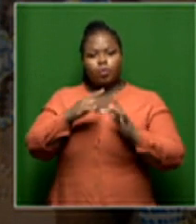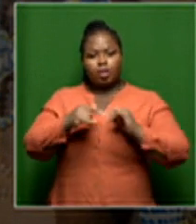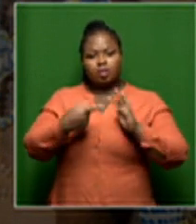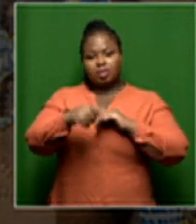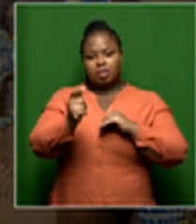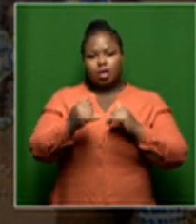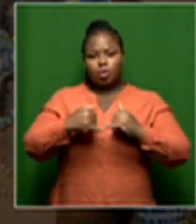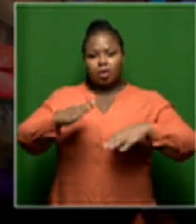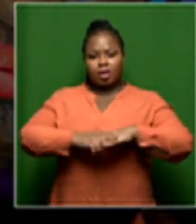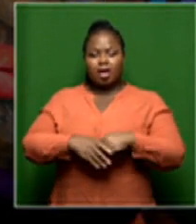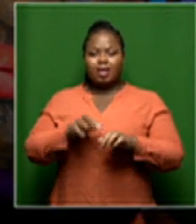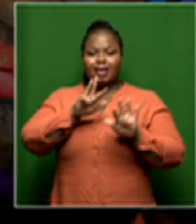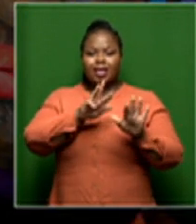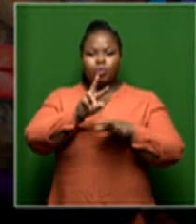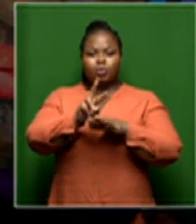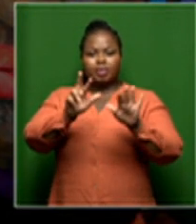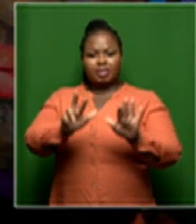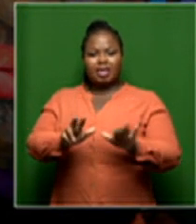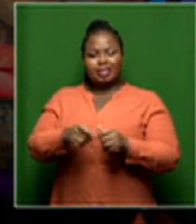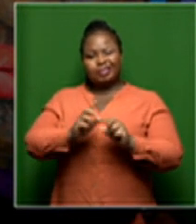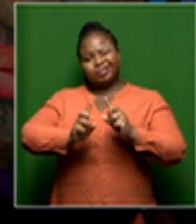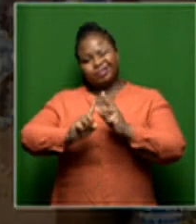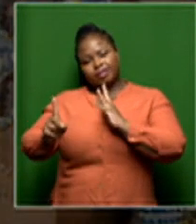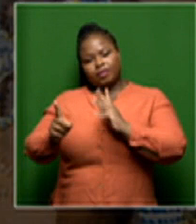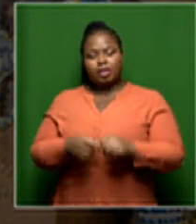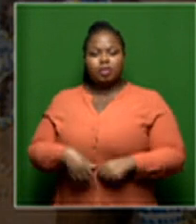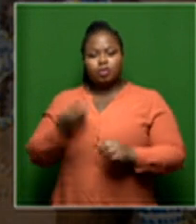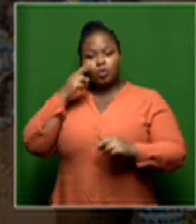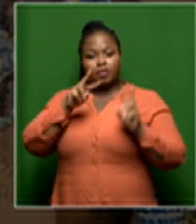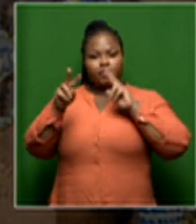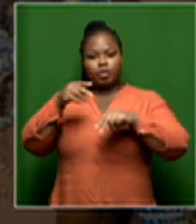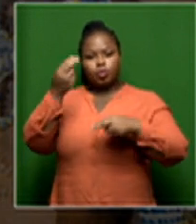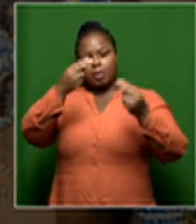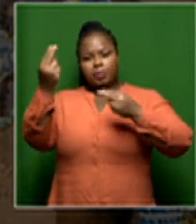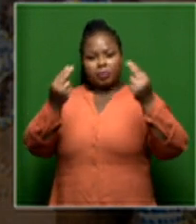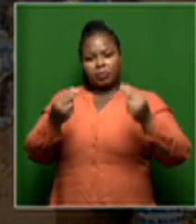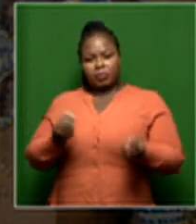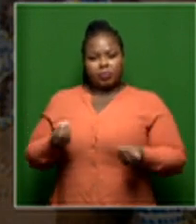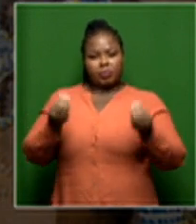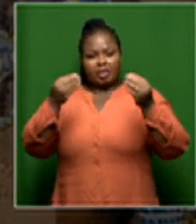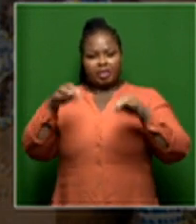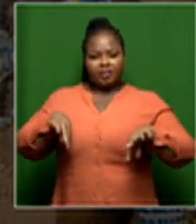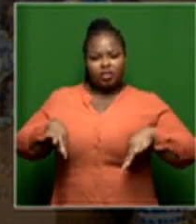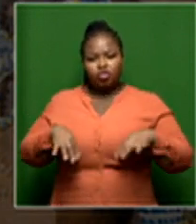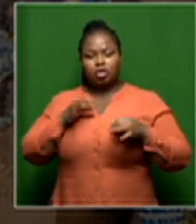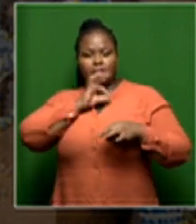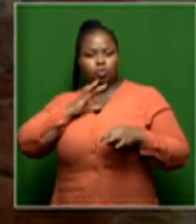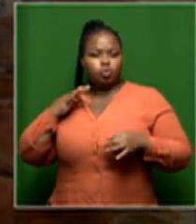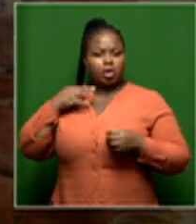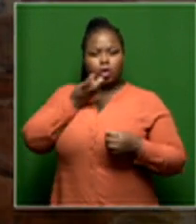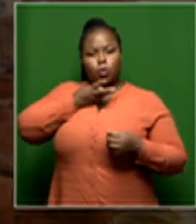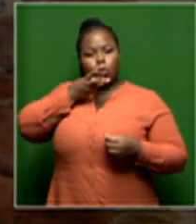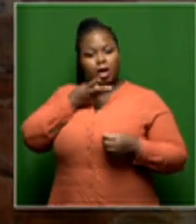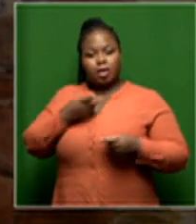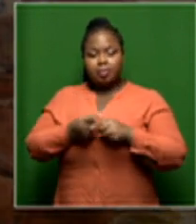sale, which features 928 lots of visual art, decorative arts, furniture, jewellery and fine